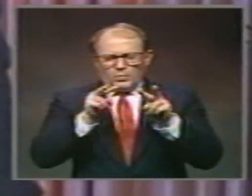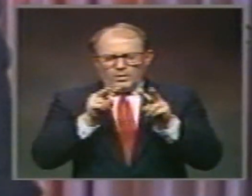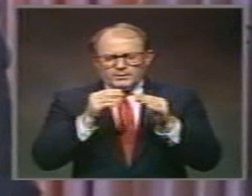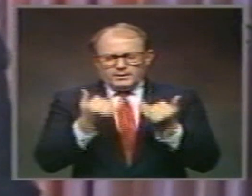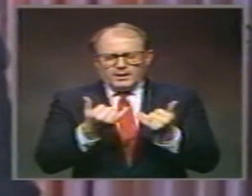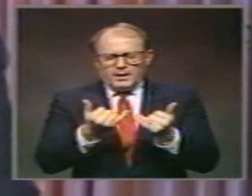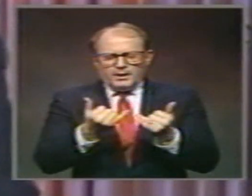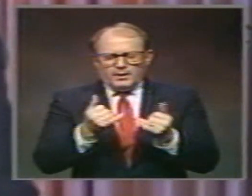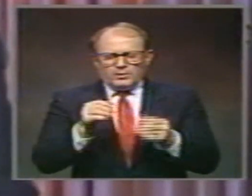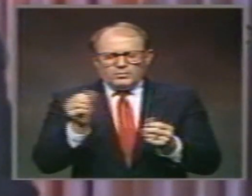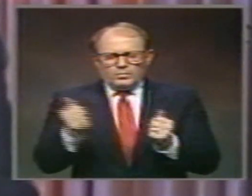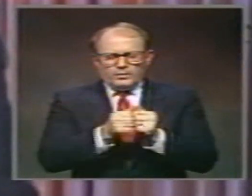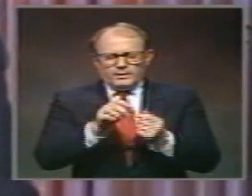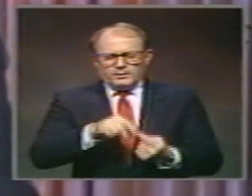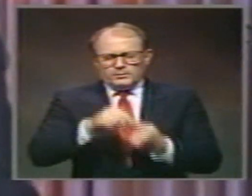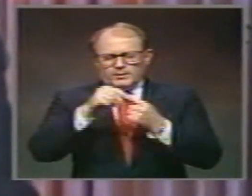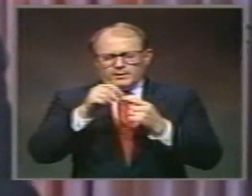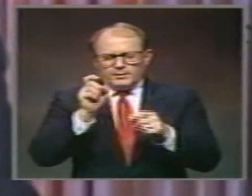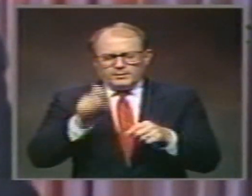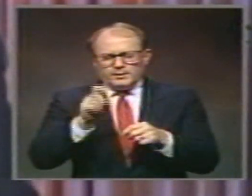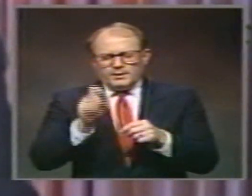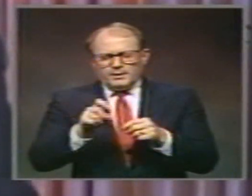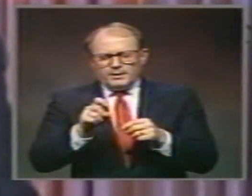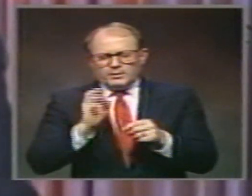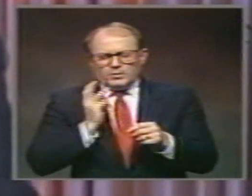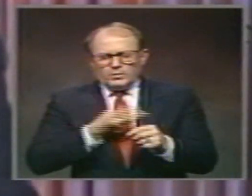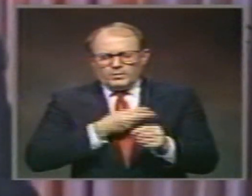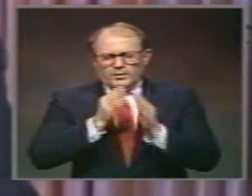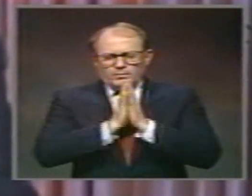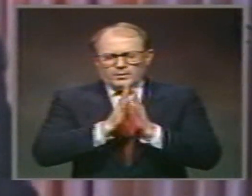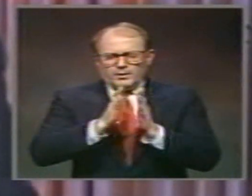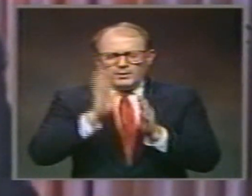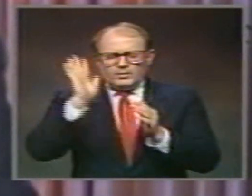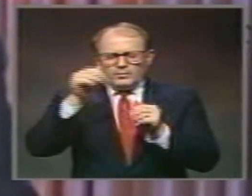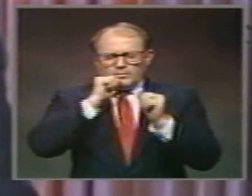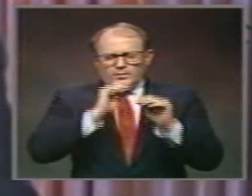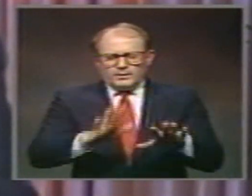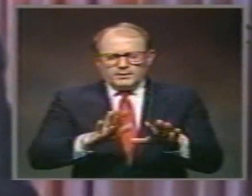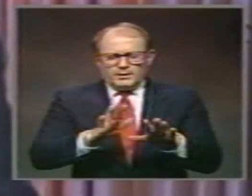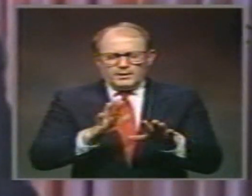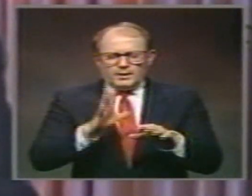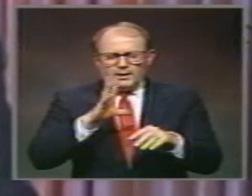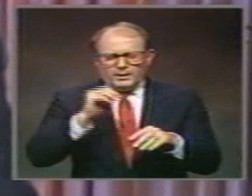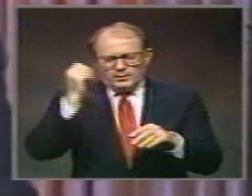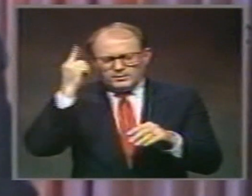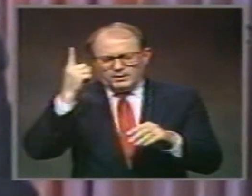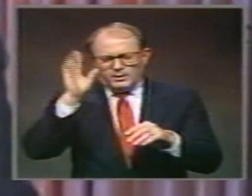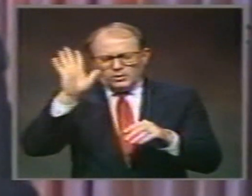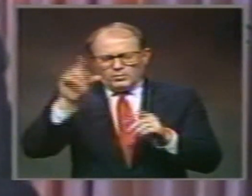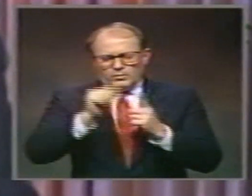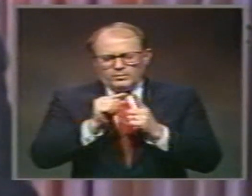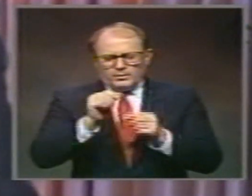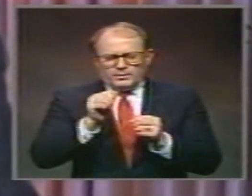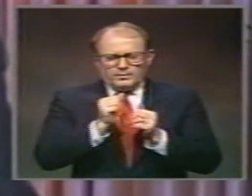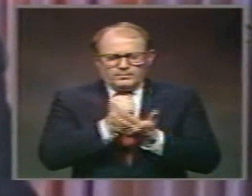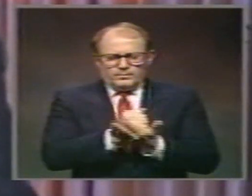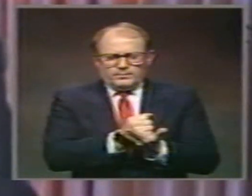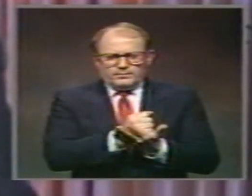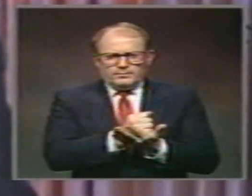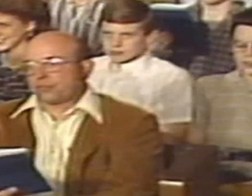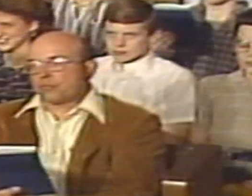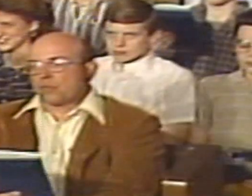In the special needs that each one has, we'd ask your blessings upon us in the understanding of your word. Amen.